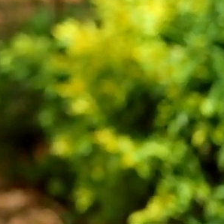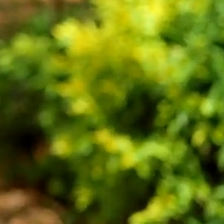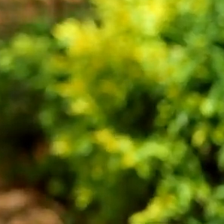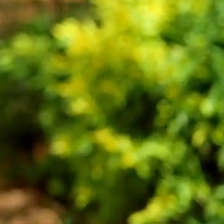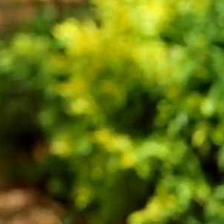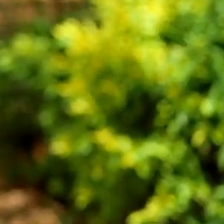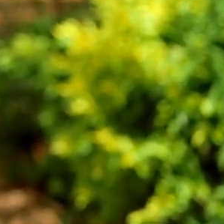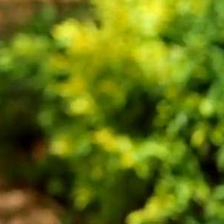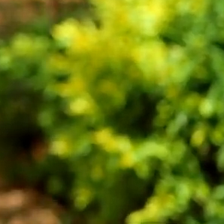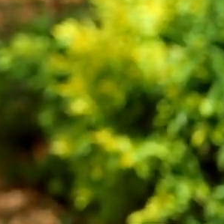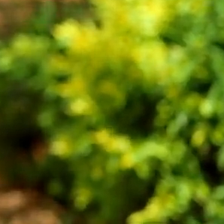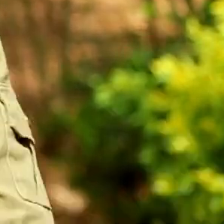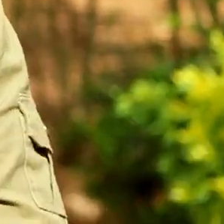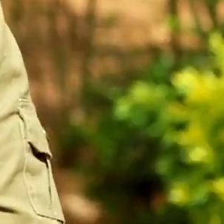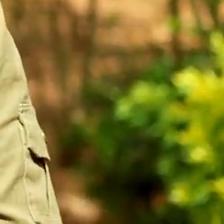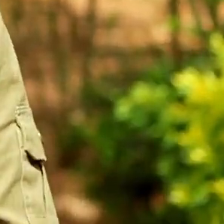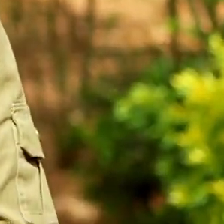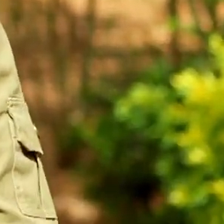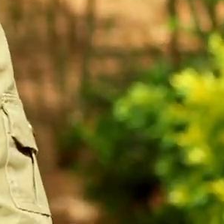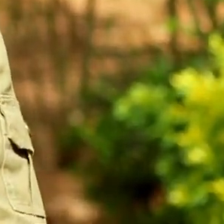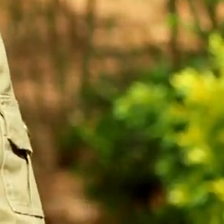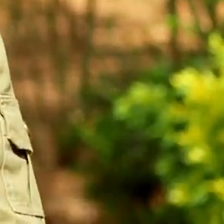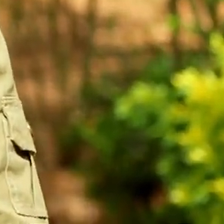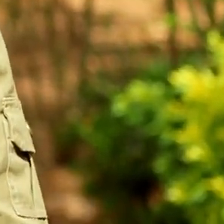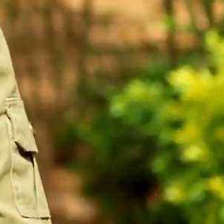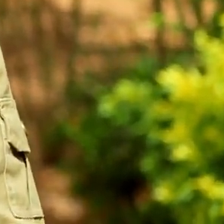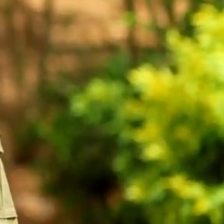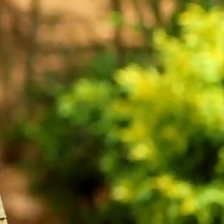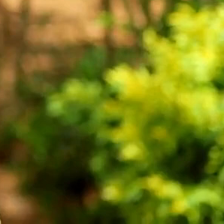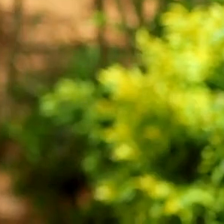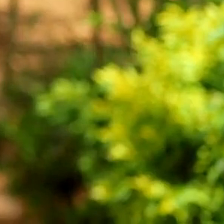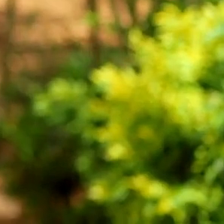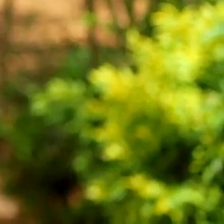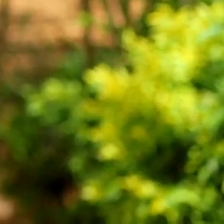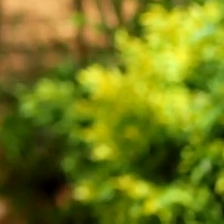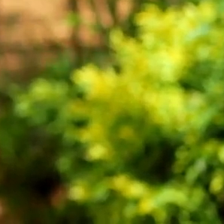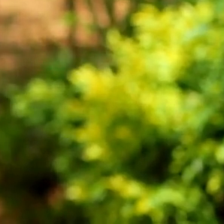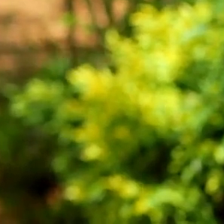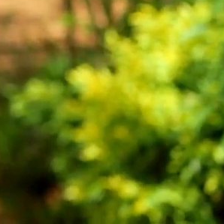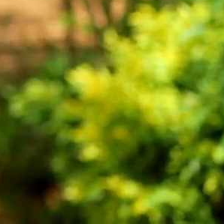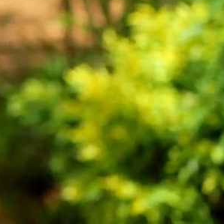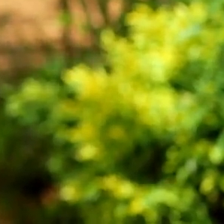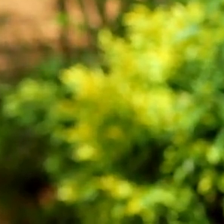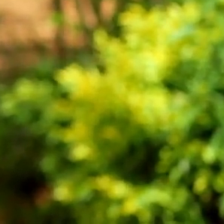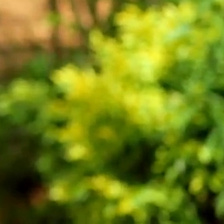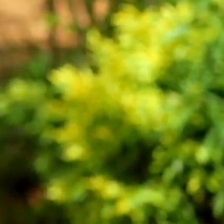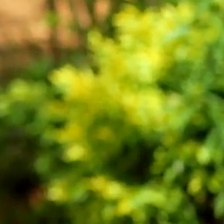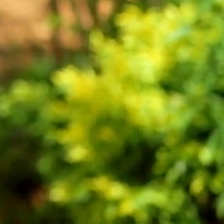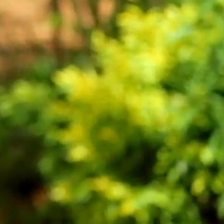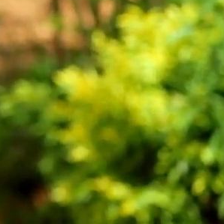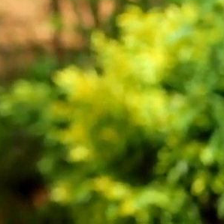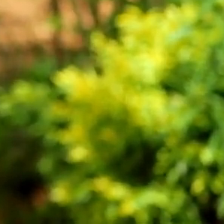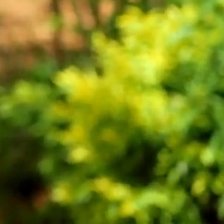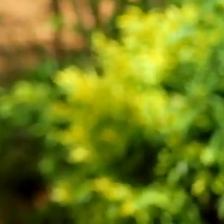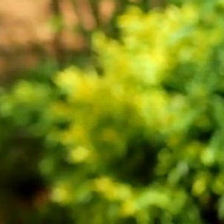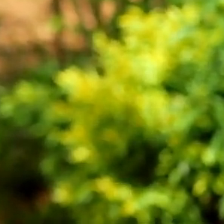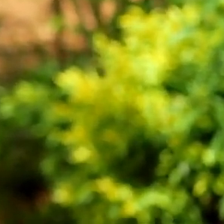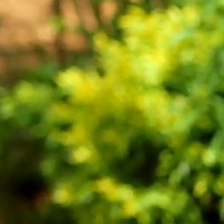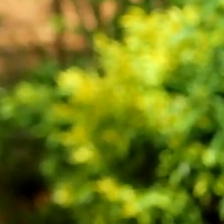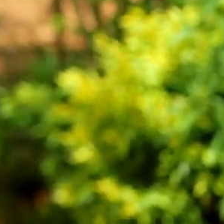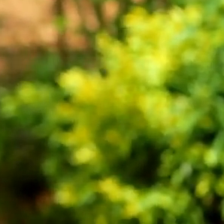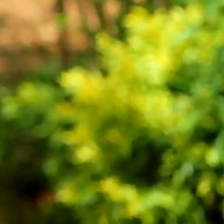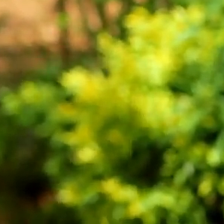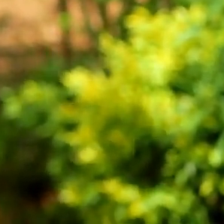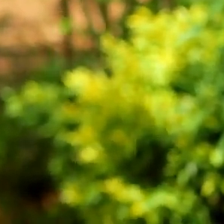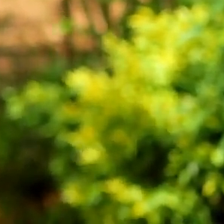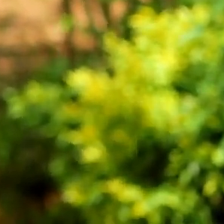invite you to let him have it. He understands it. He will take care of you. So I want to ask you, lift